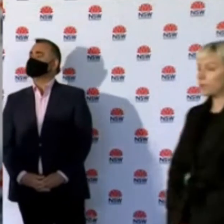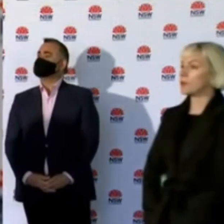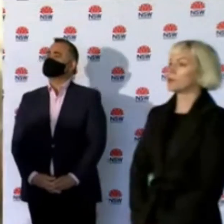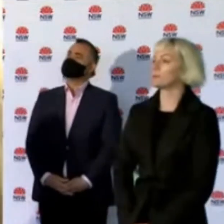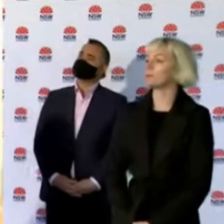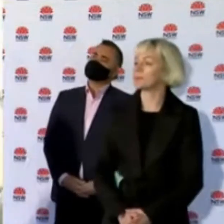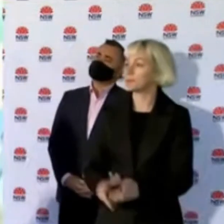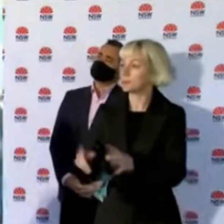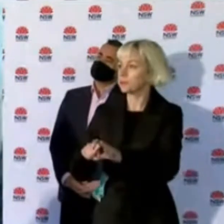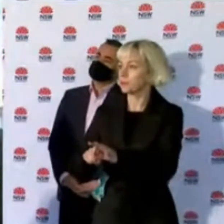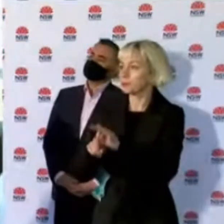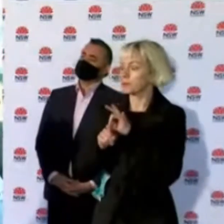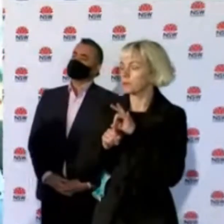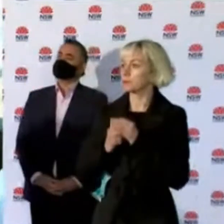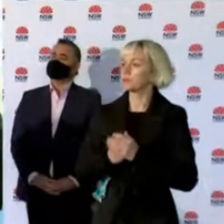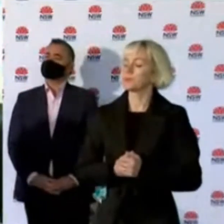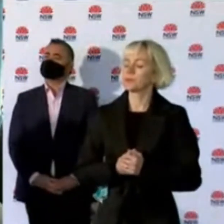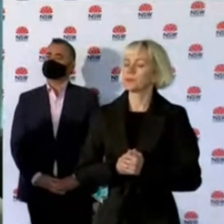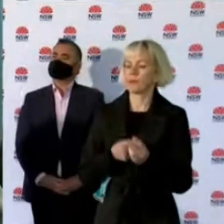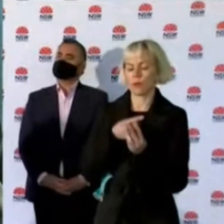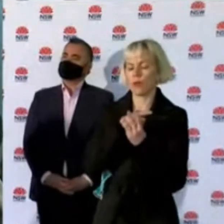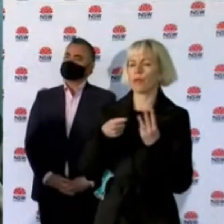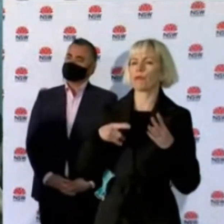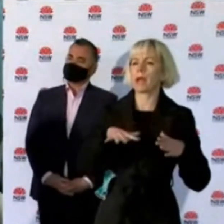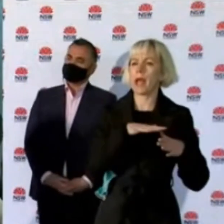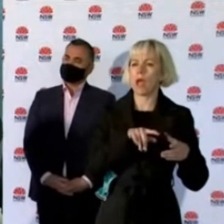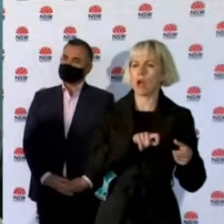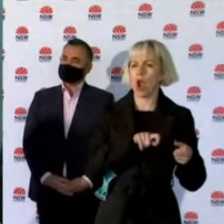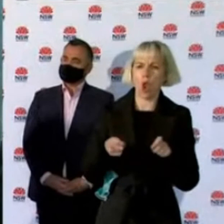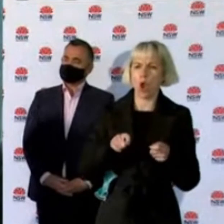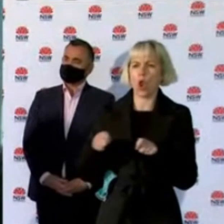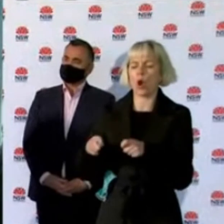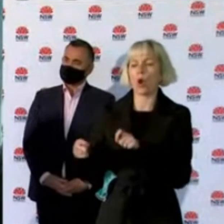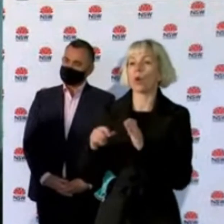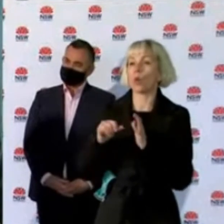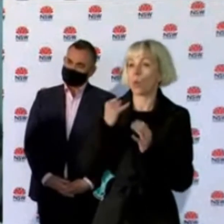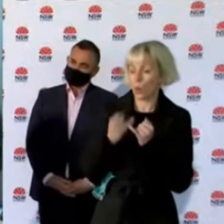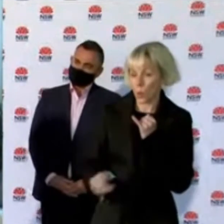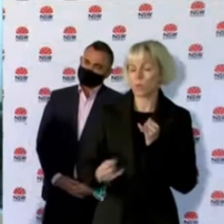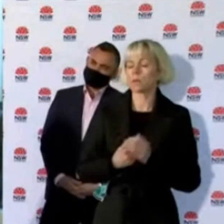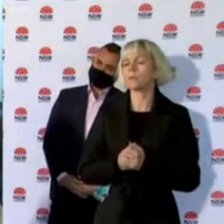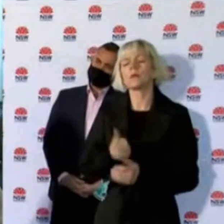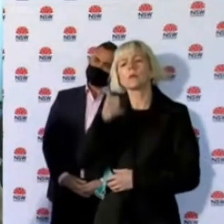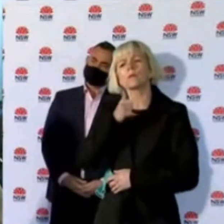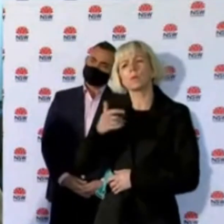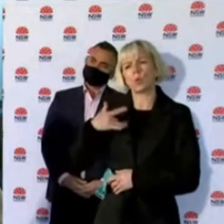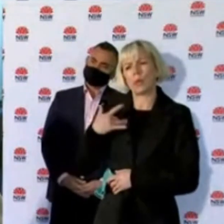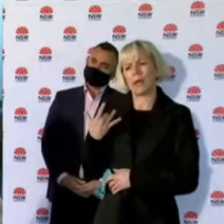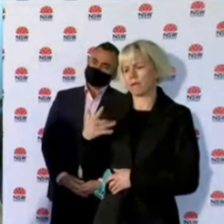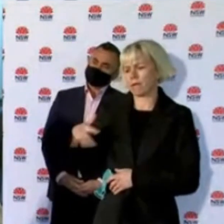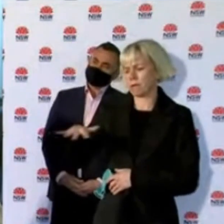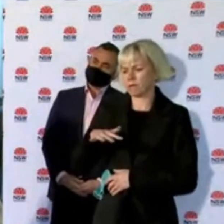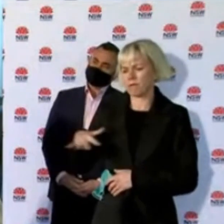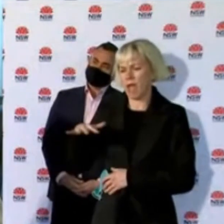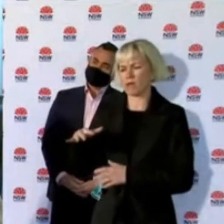3 LGAs that are further locked down? If your shopping centre is outside the LGA, can you go to